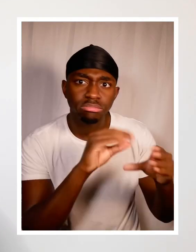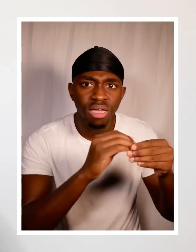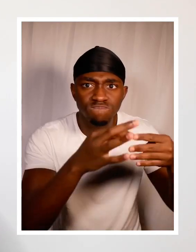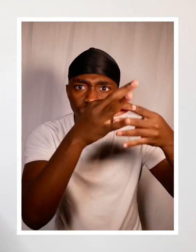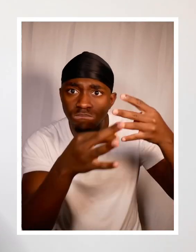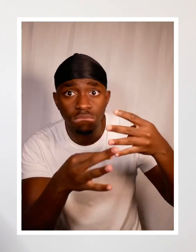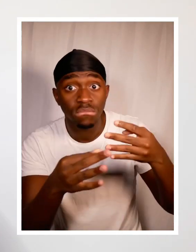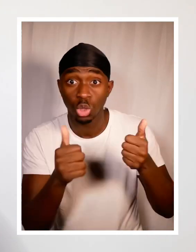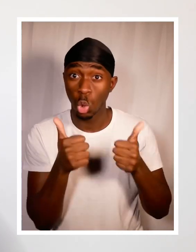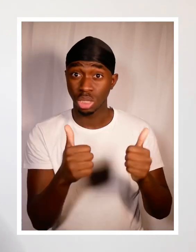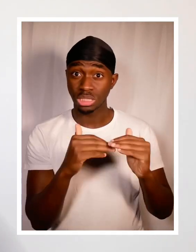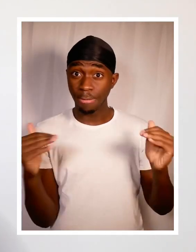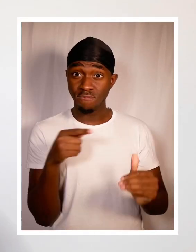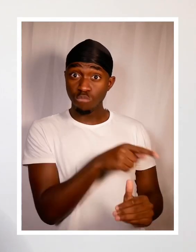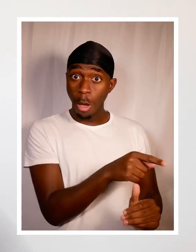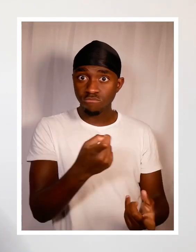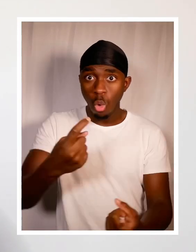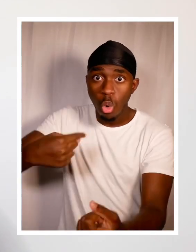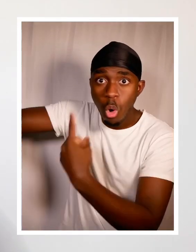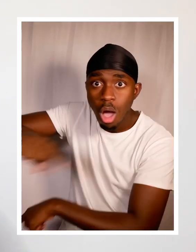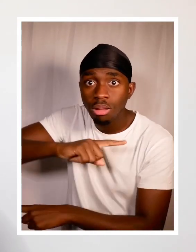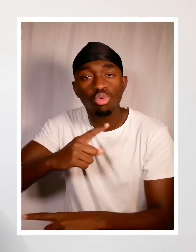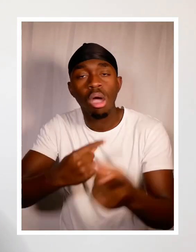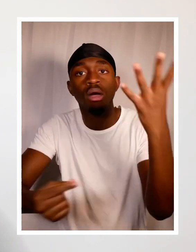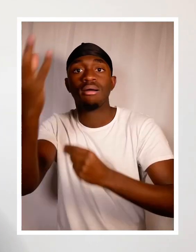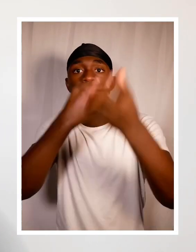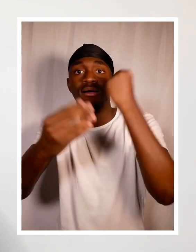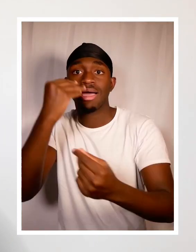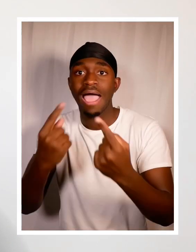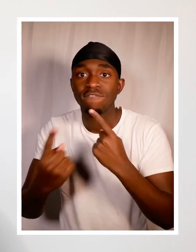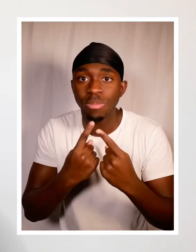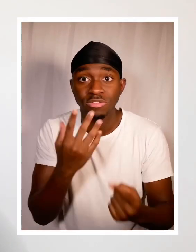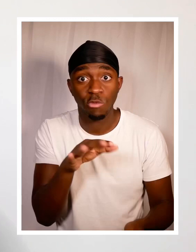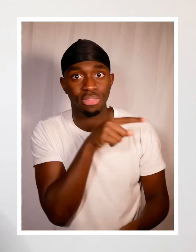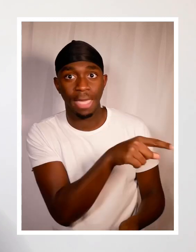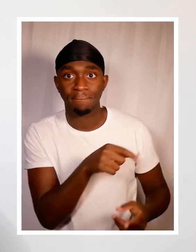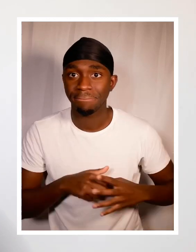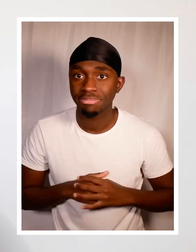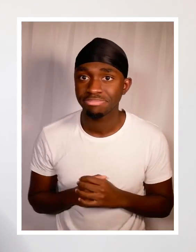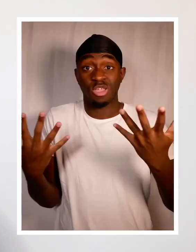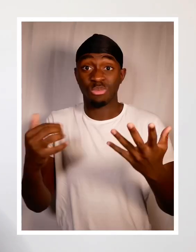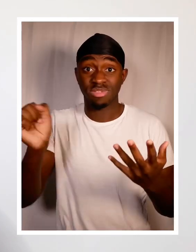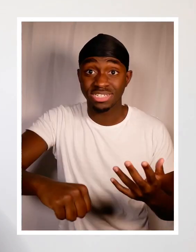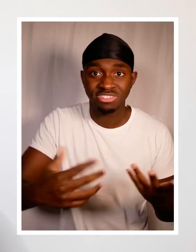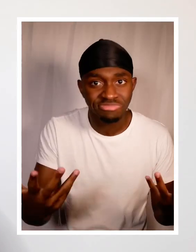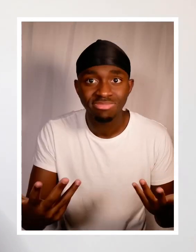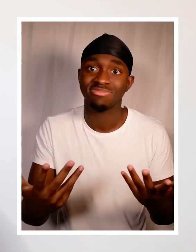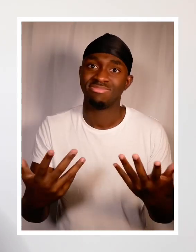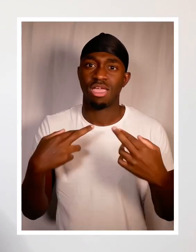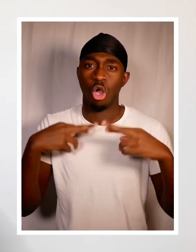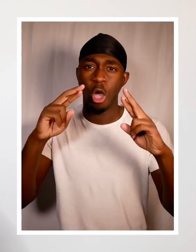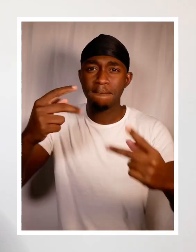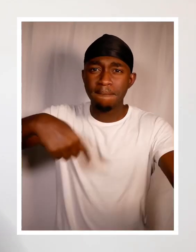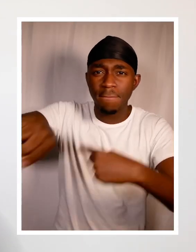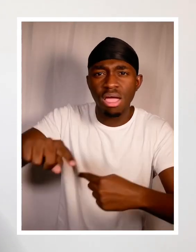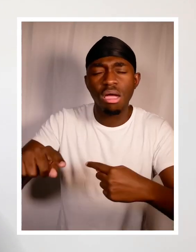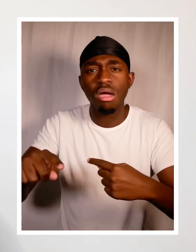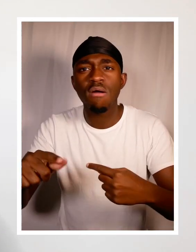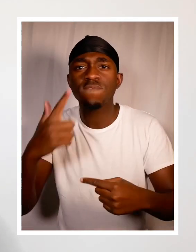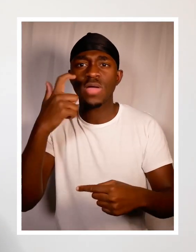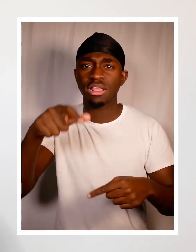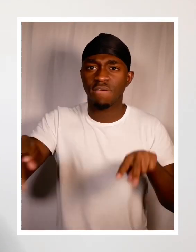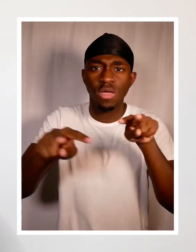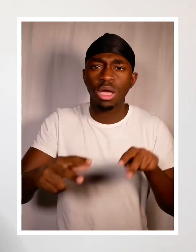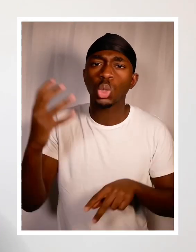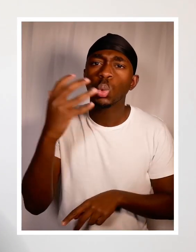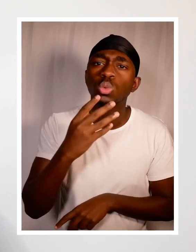make my content as accessible as possible as and i want to be able to maintain that so i'm